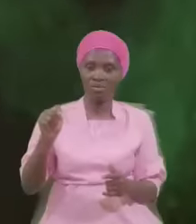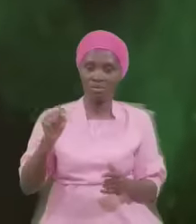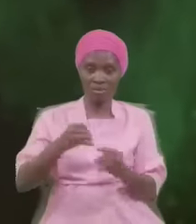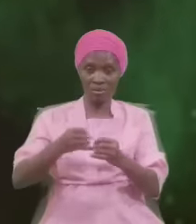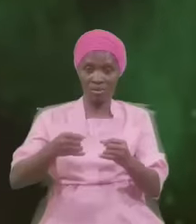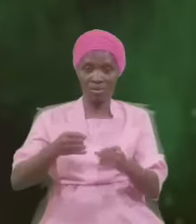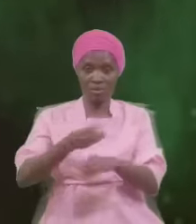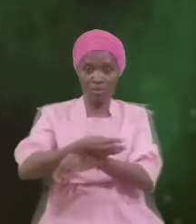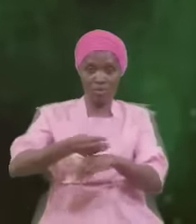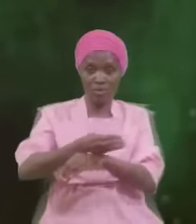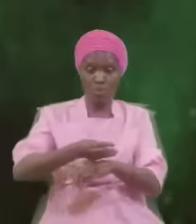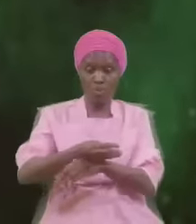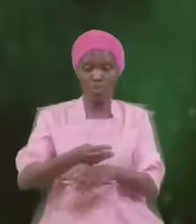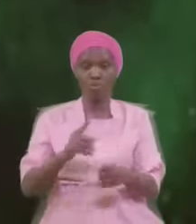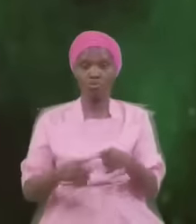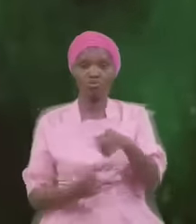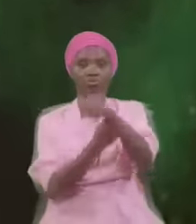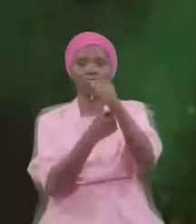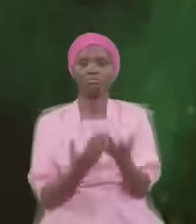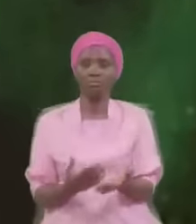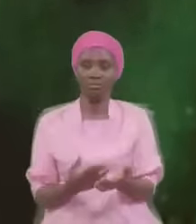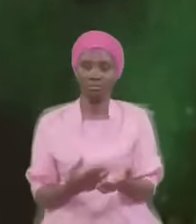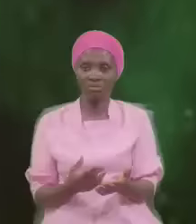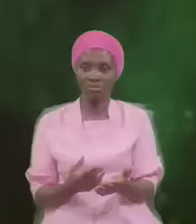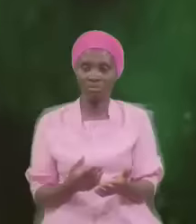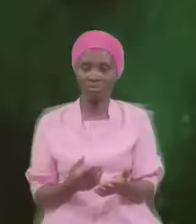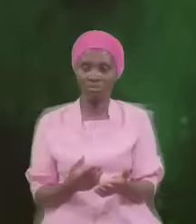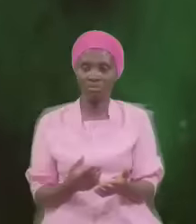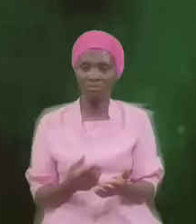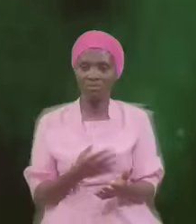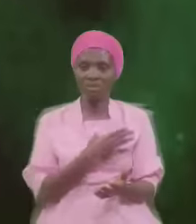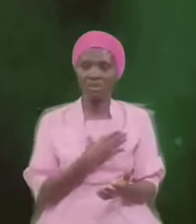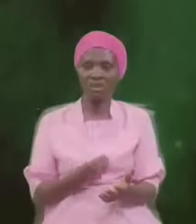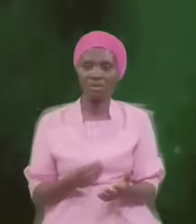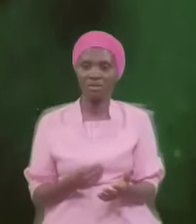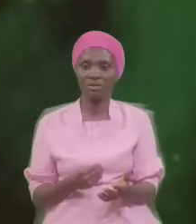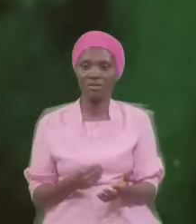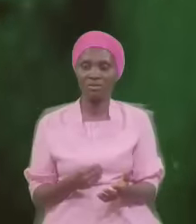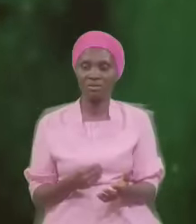think, between 12, 15, whatever, and he'll be hopping around with one leg and